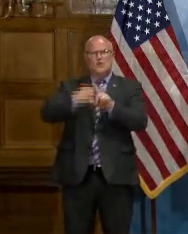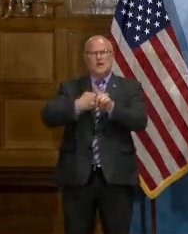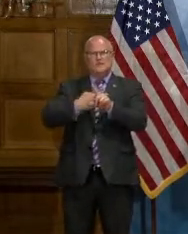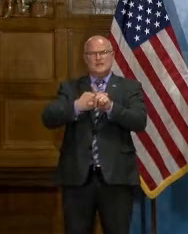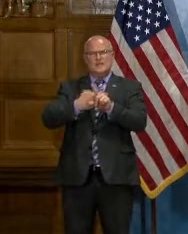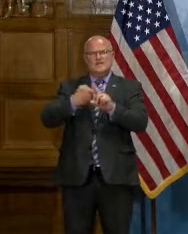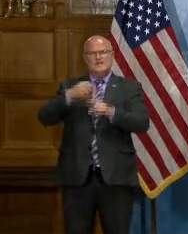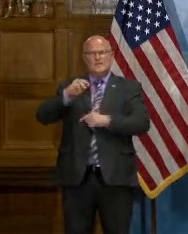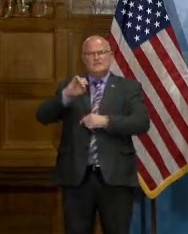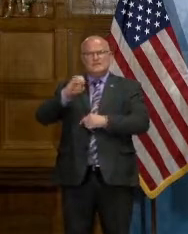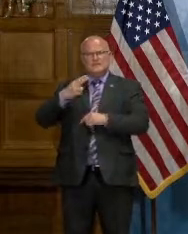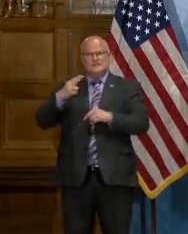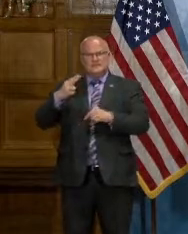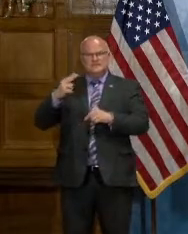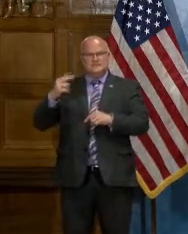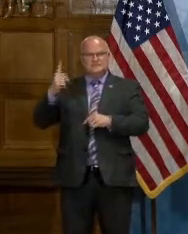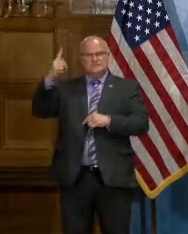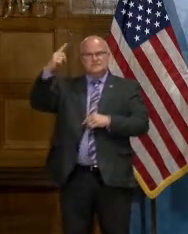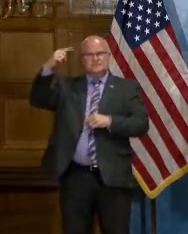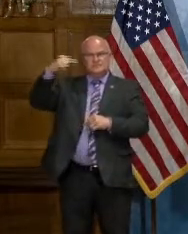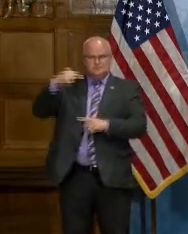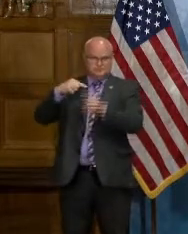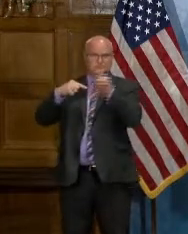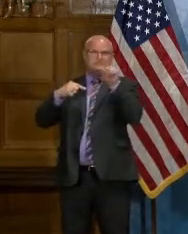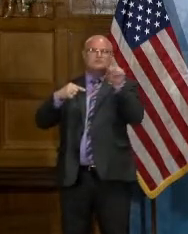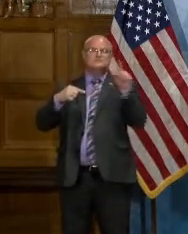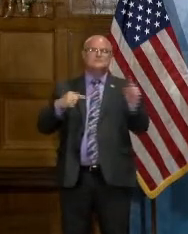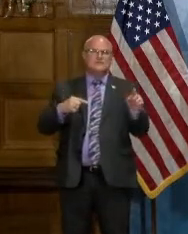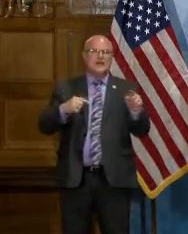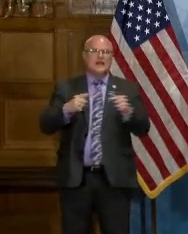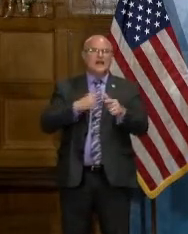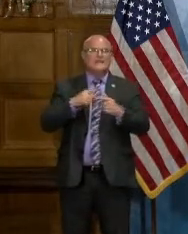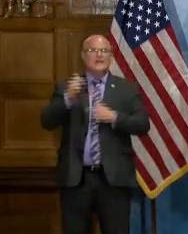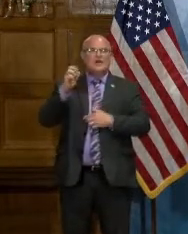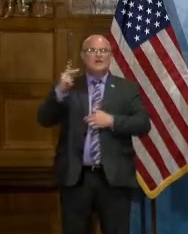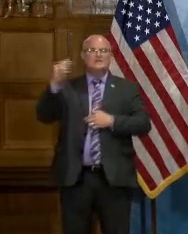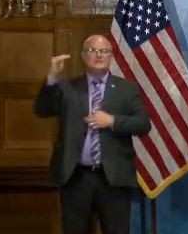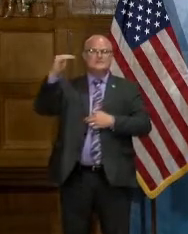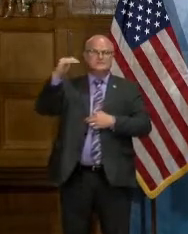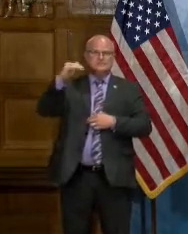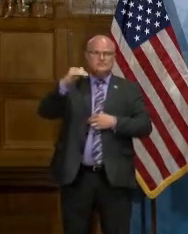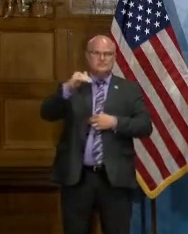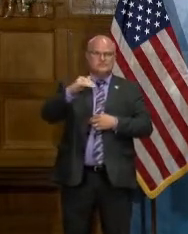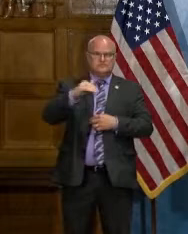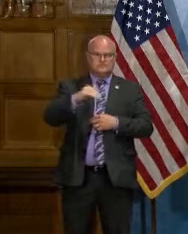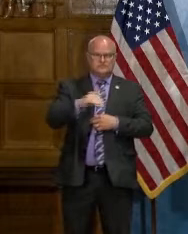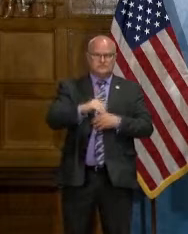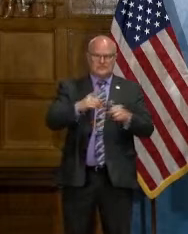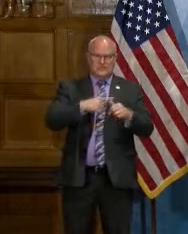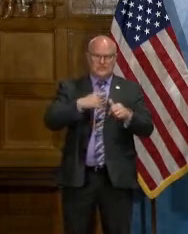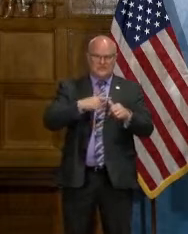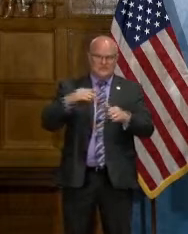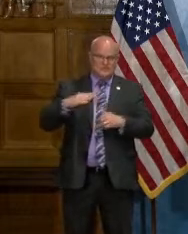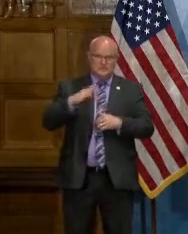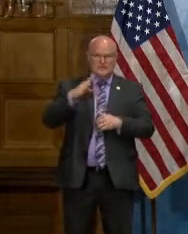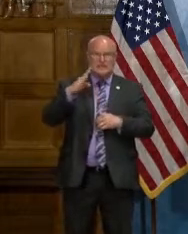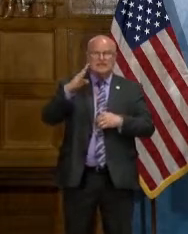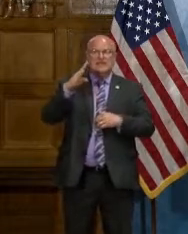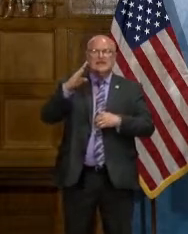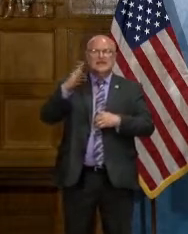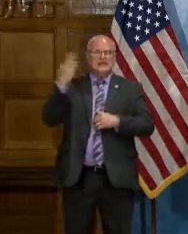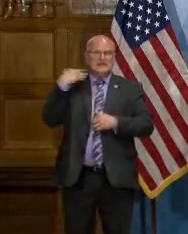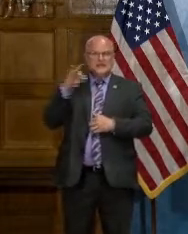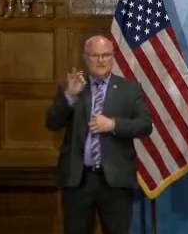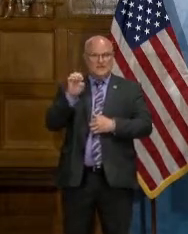from Michigan's first peak. And then Arkansas came down after that first peak to where we were